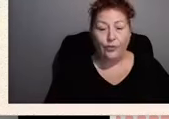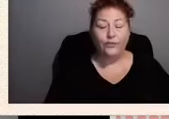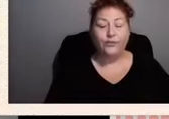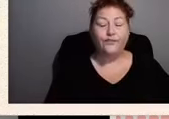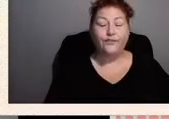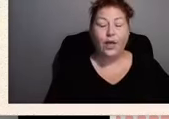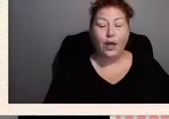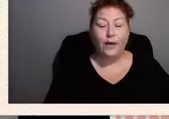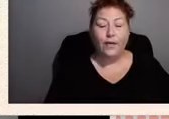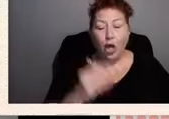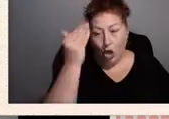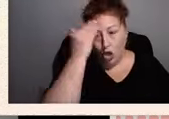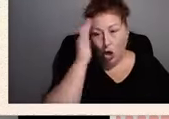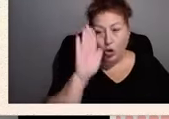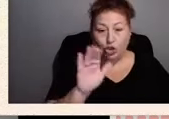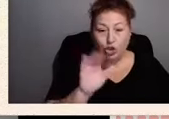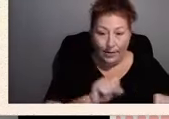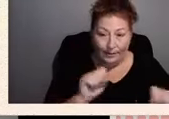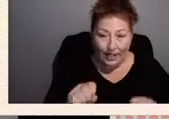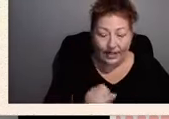knows your abilities,